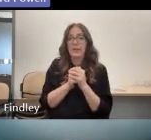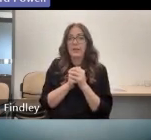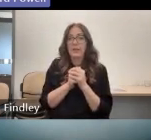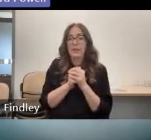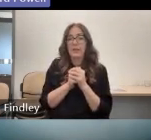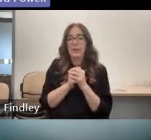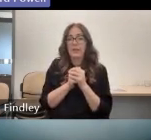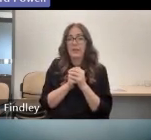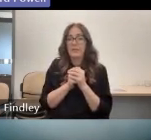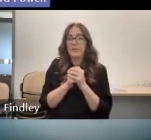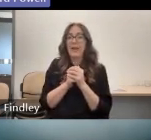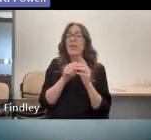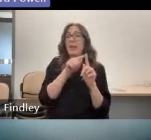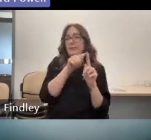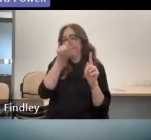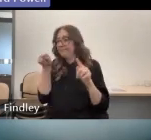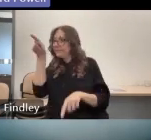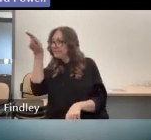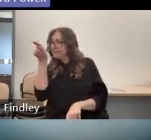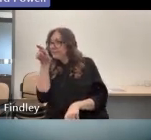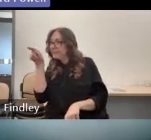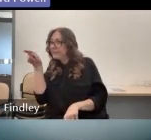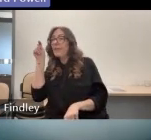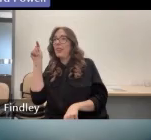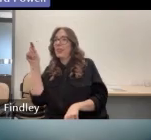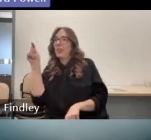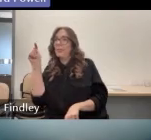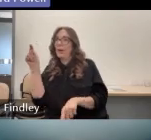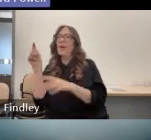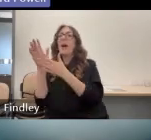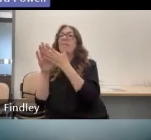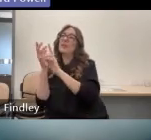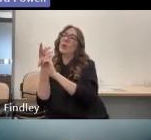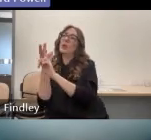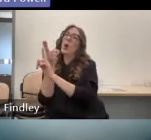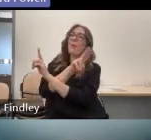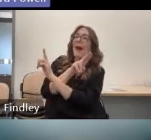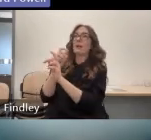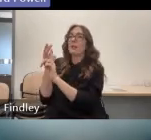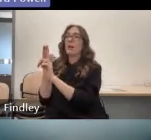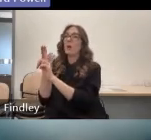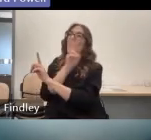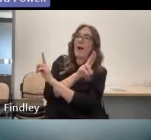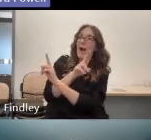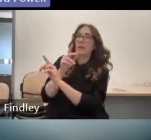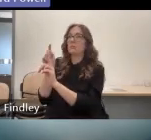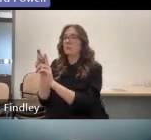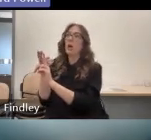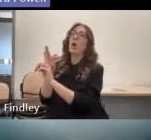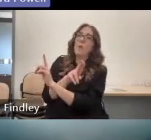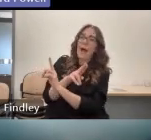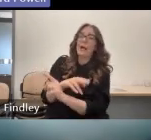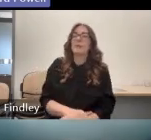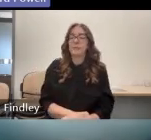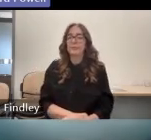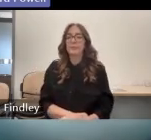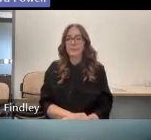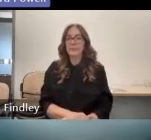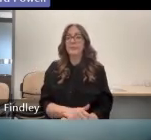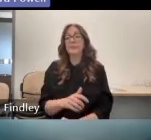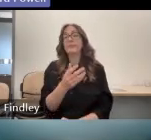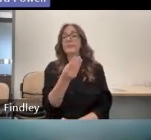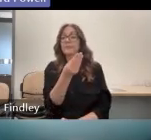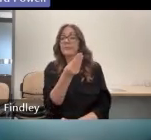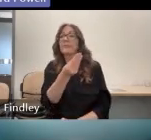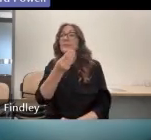than symbol is generally a back button. You may come across some Android phones that don't have those buttons on